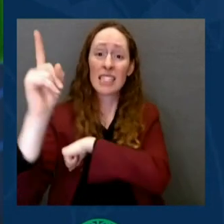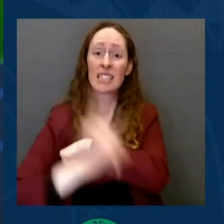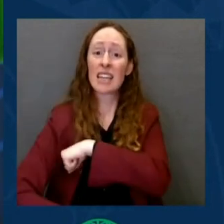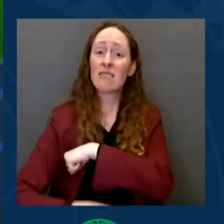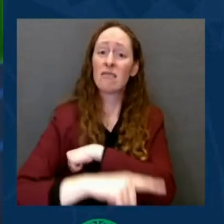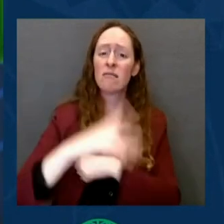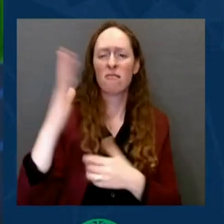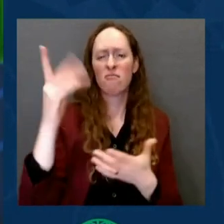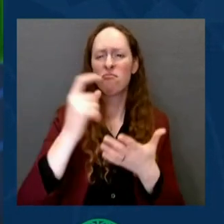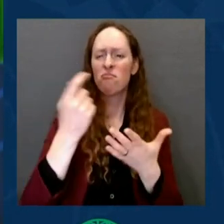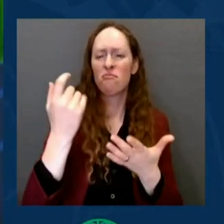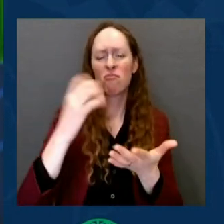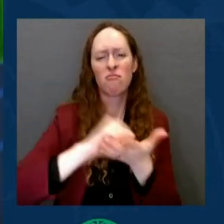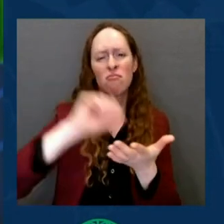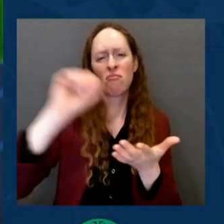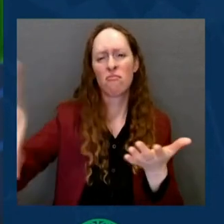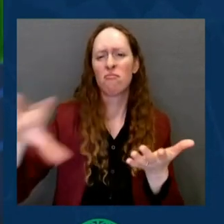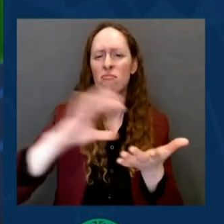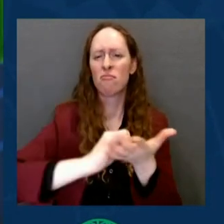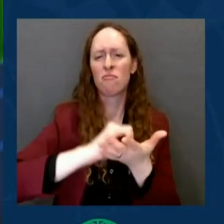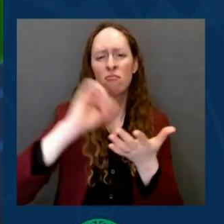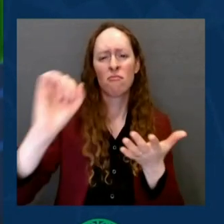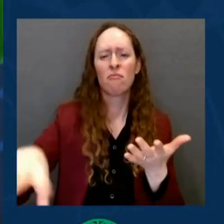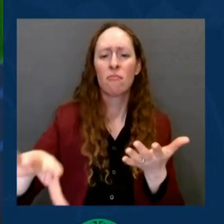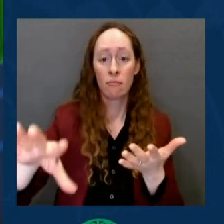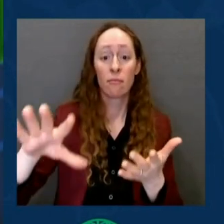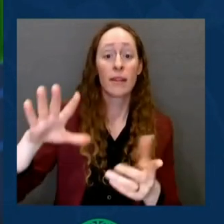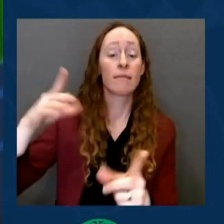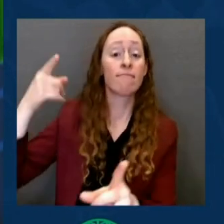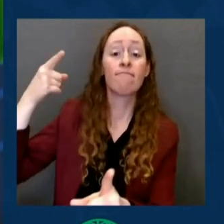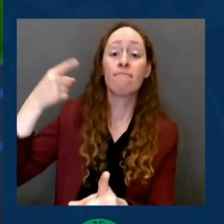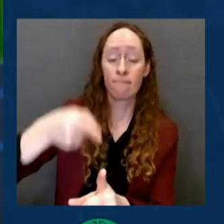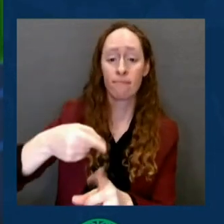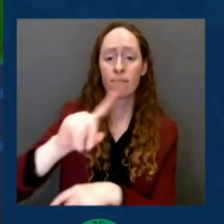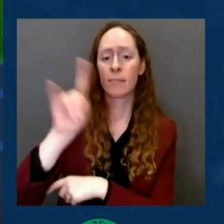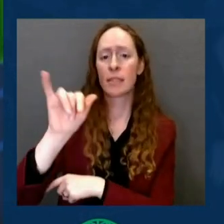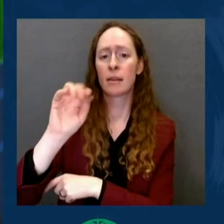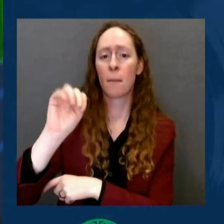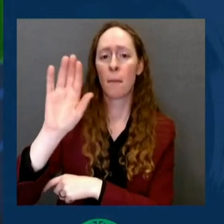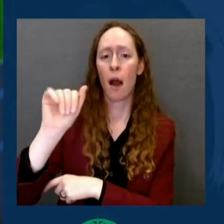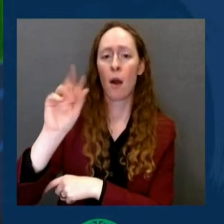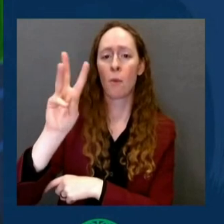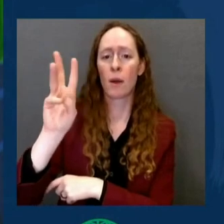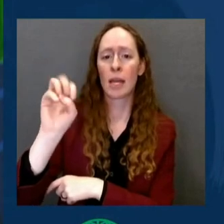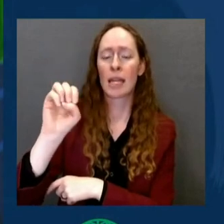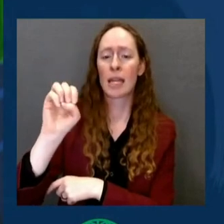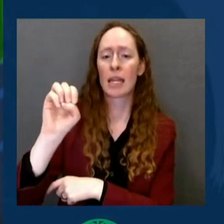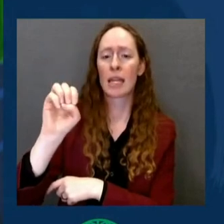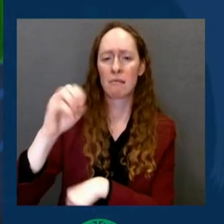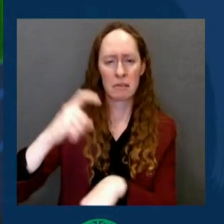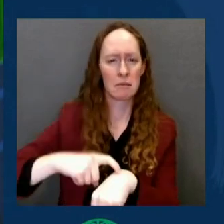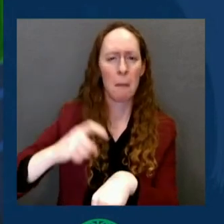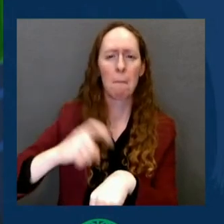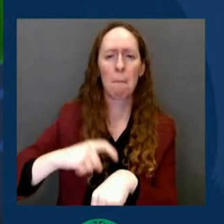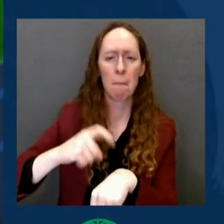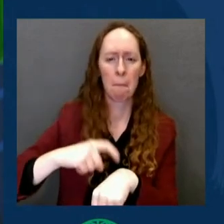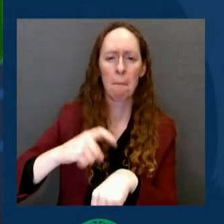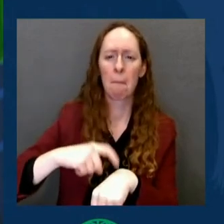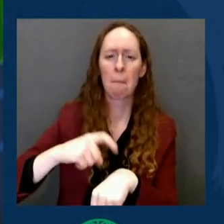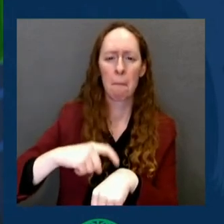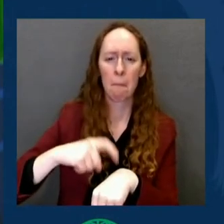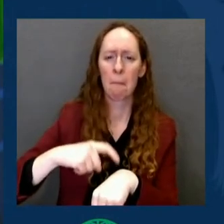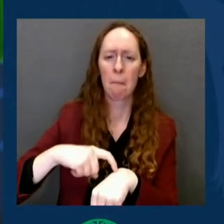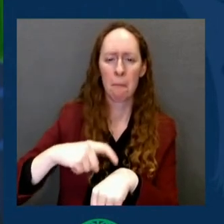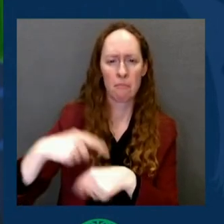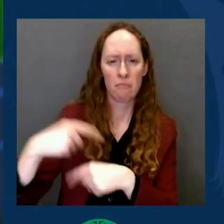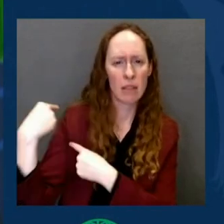Zimbabwe has been sanctioned since Mugabe's time, and I think it's time to lift these sanctions so that the Zimbabwe people can continue